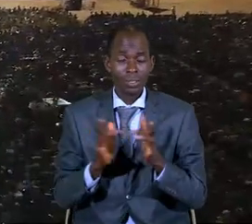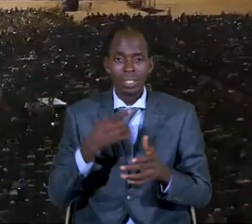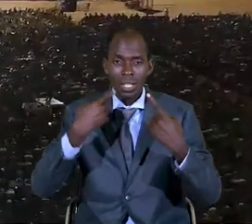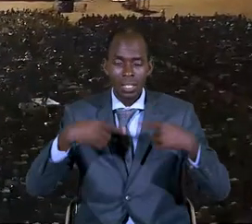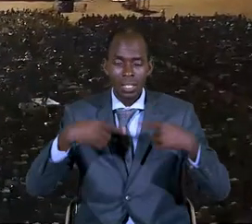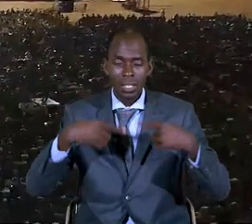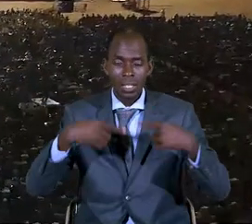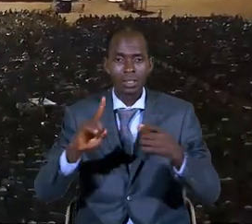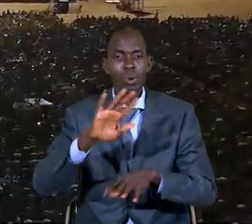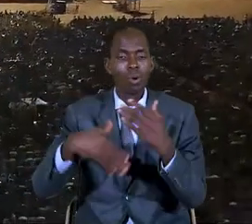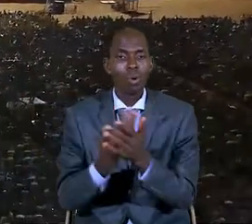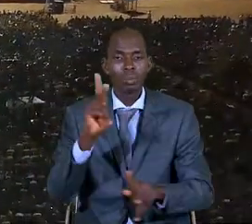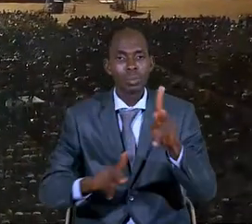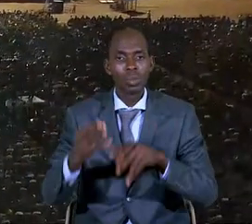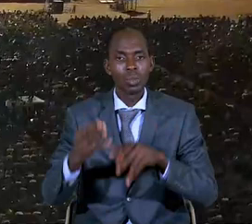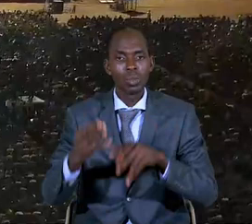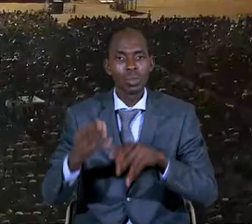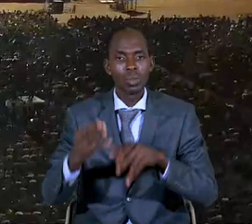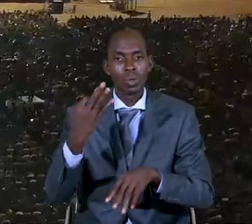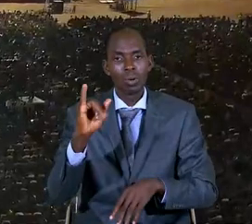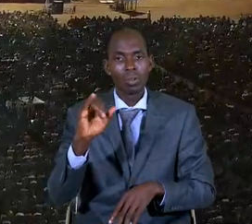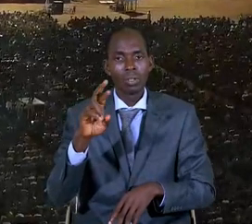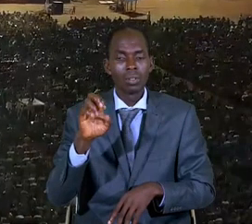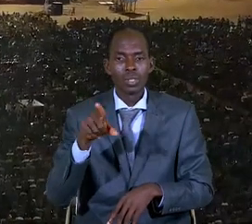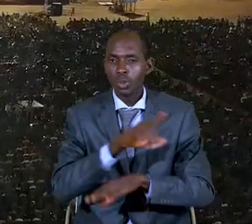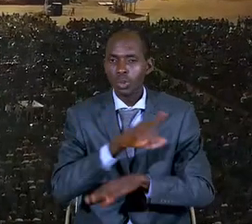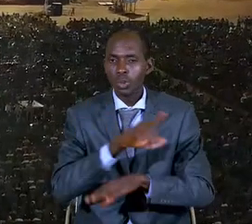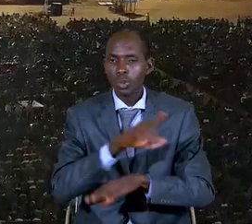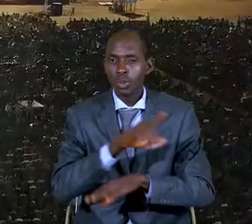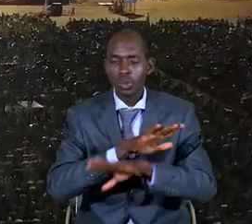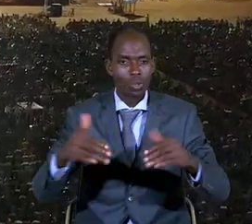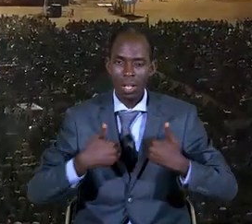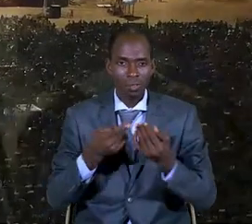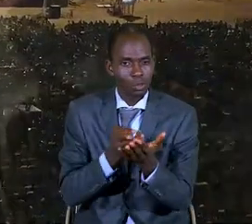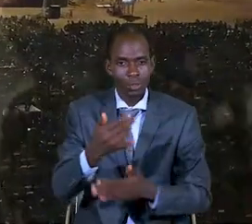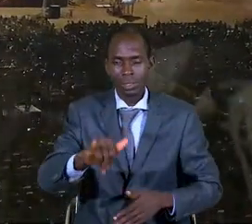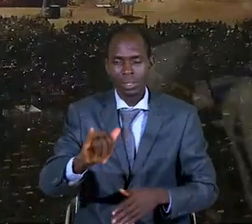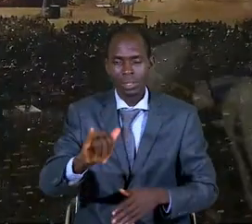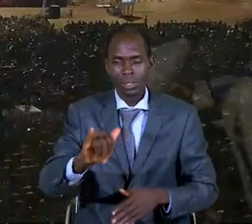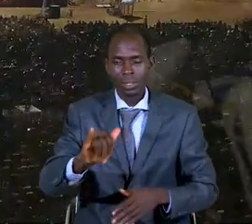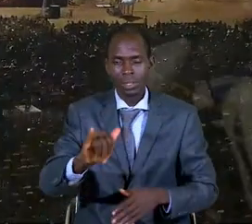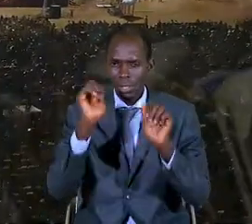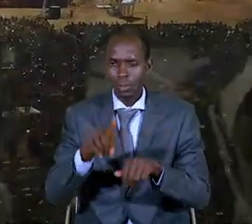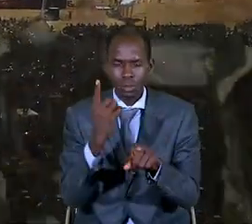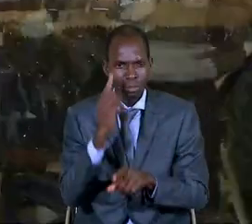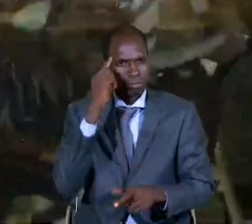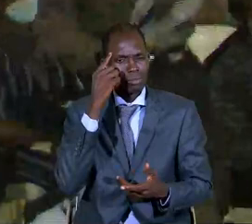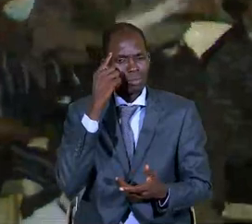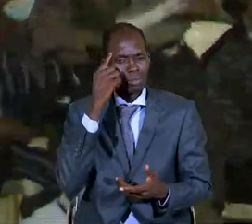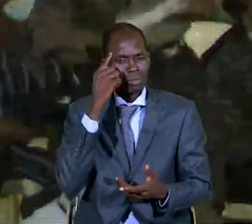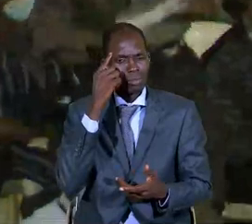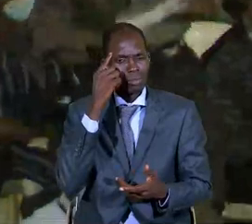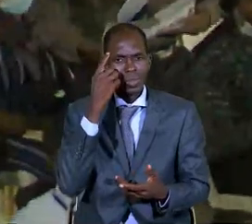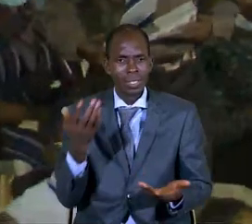those Israelites, you don't have the truth yet. Can you imagine all those